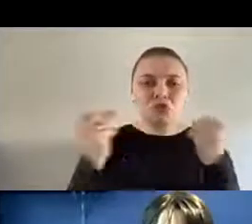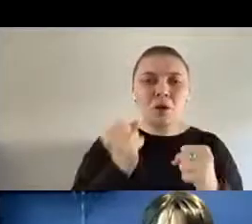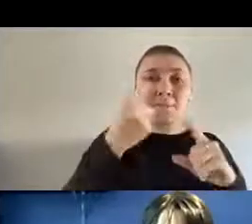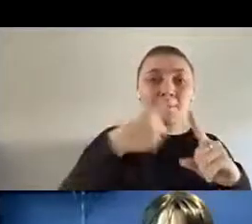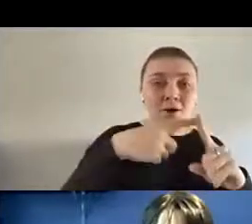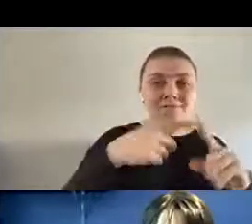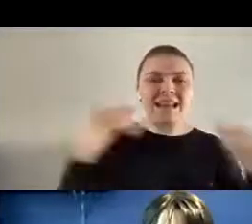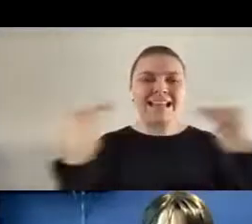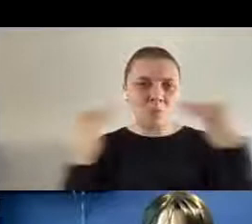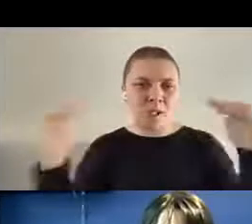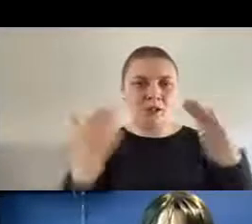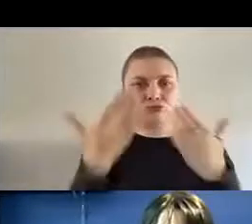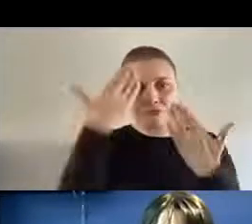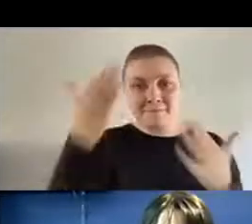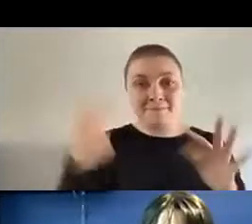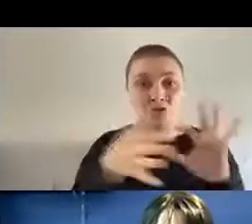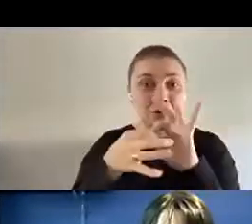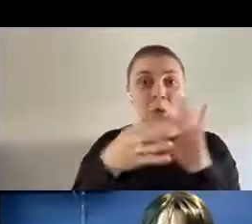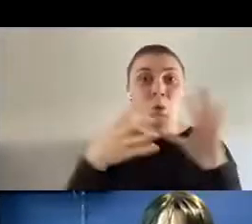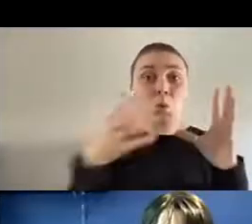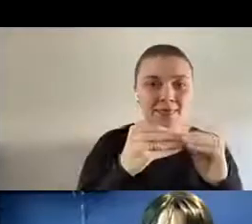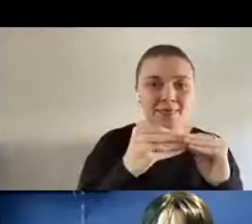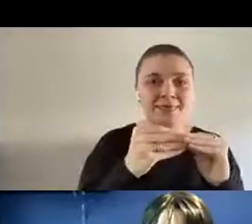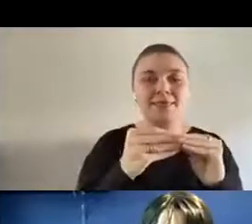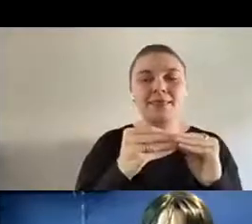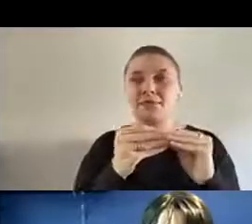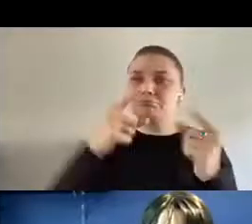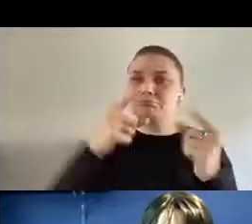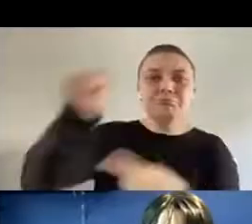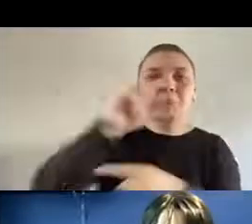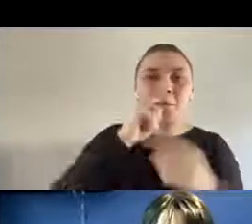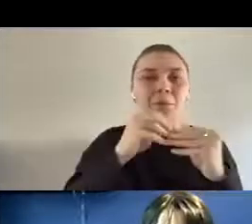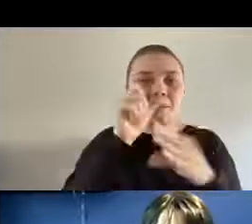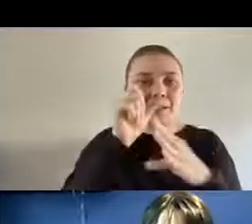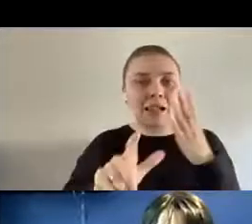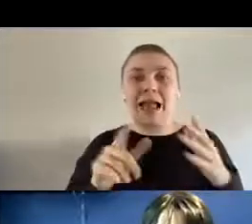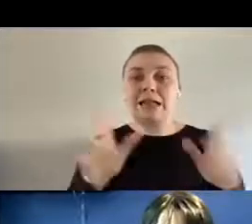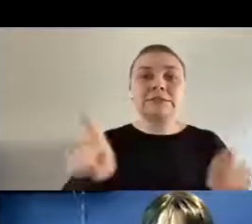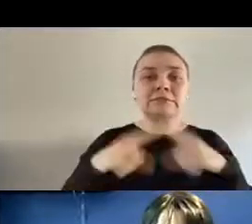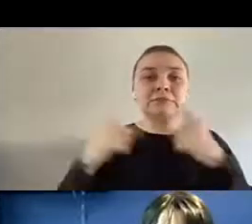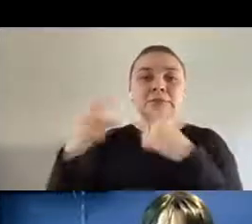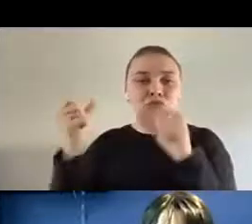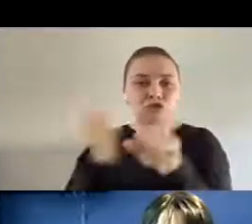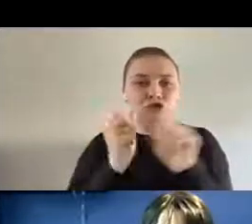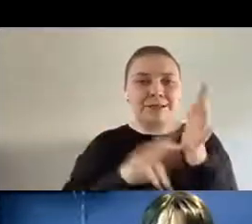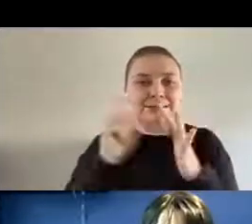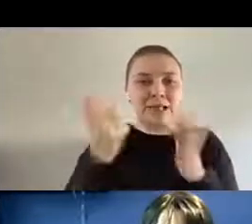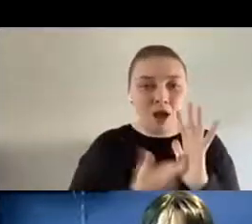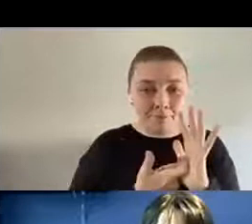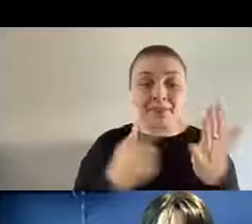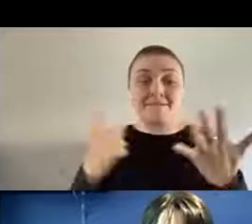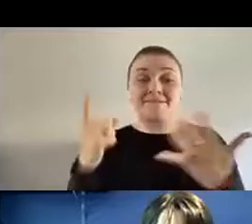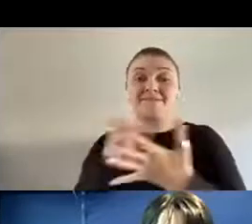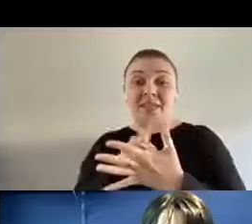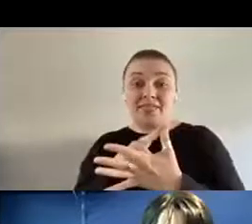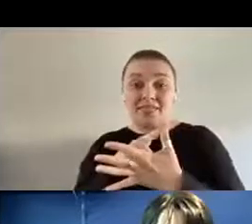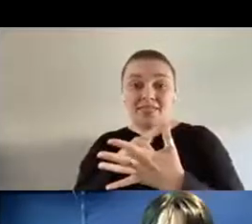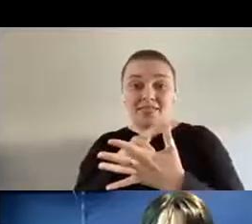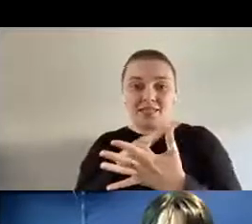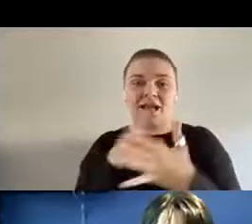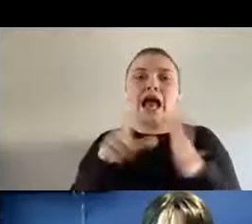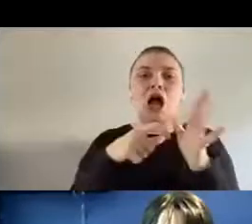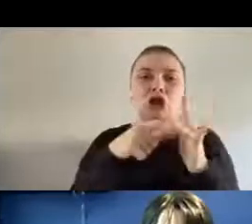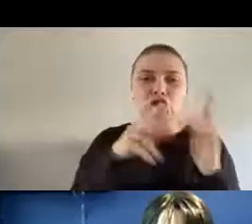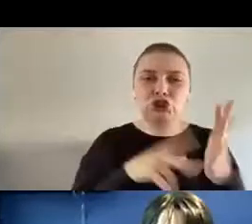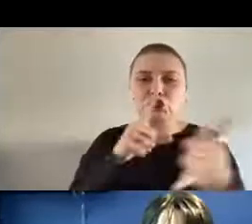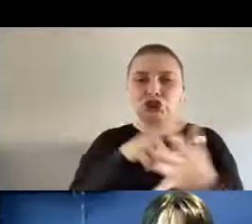respectful relationships with and among people with disabilities and people of all genders. And then our 5th and final essential action kind